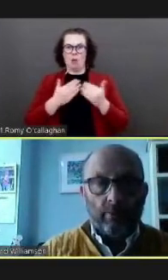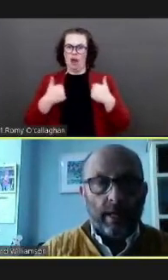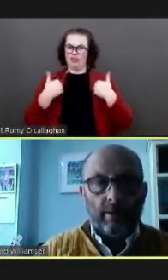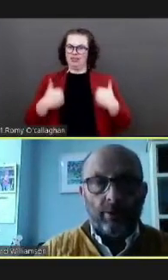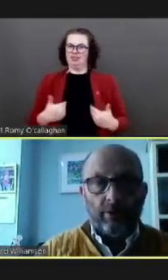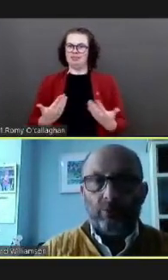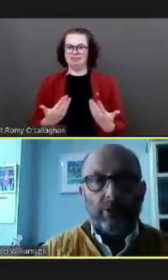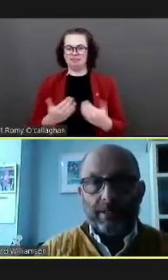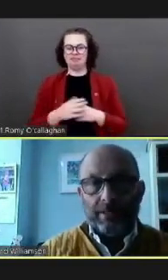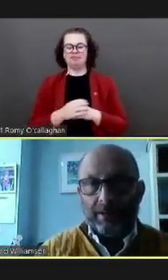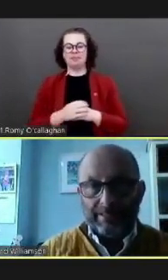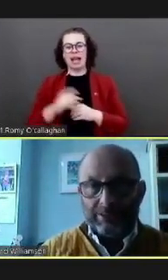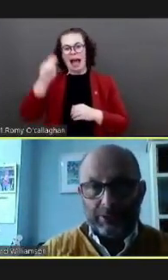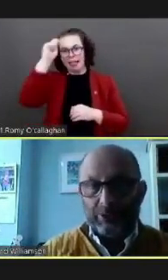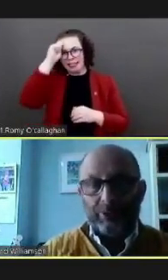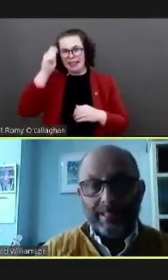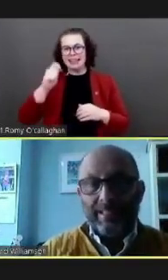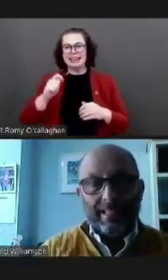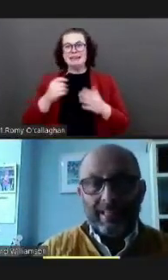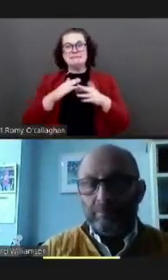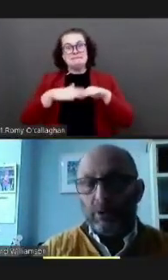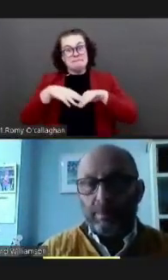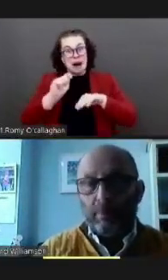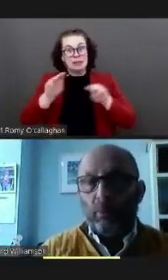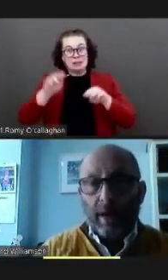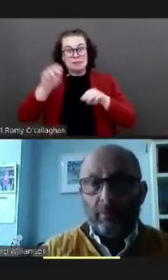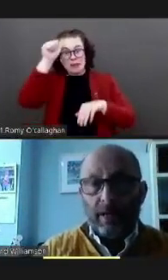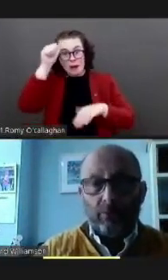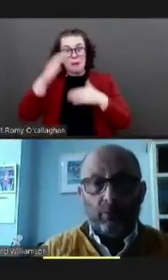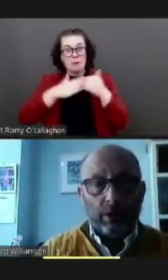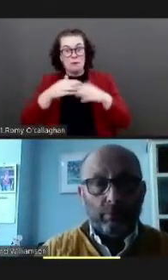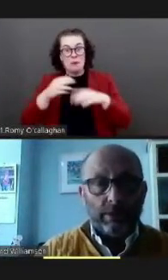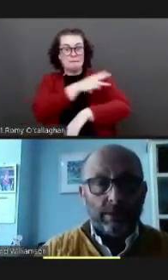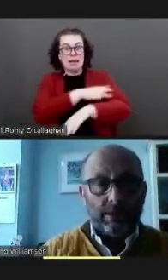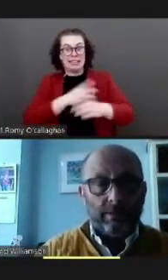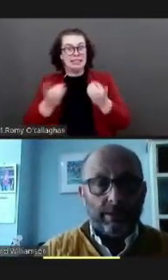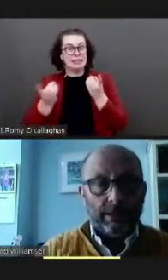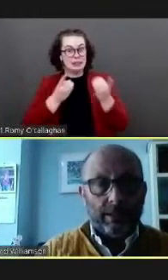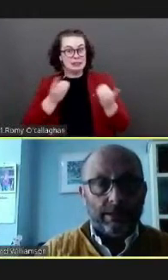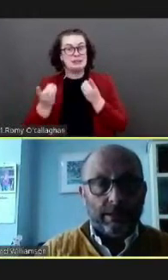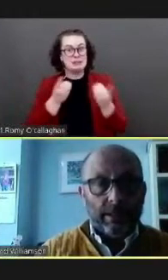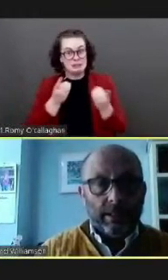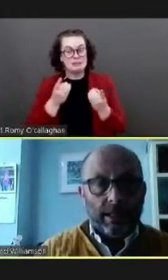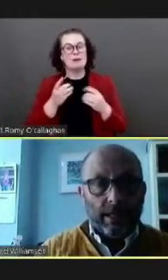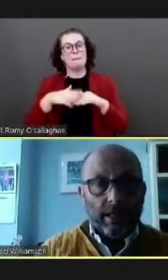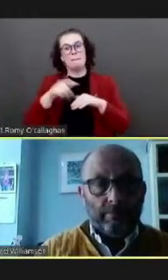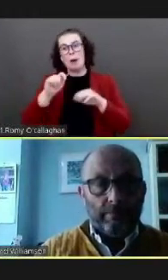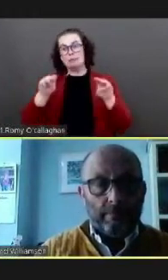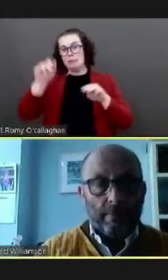are well aware of what the guards do, and most people are well aware of what the prison service does.